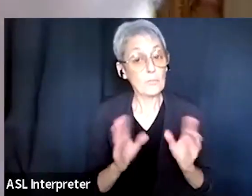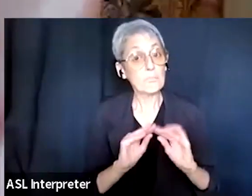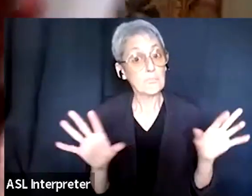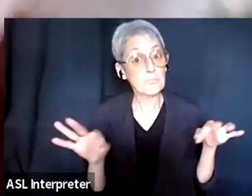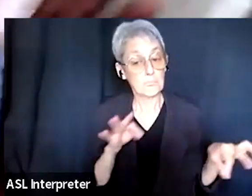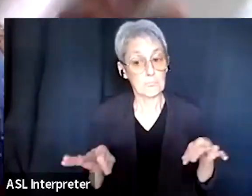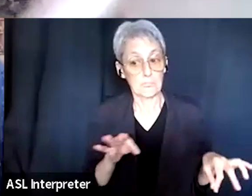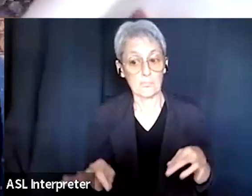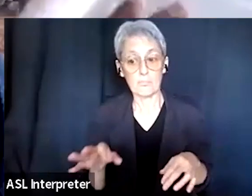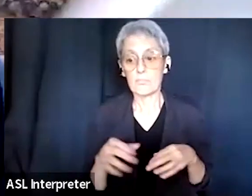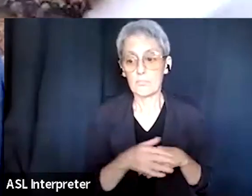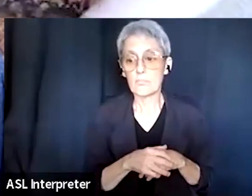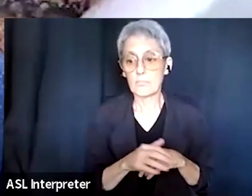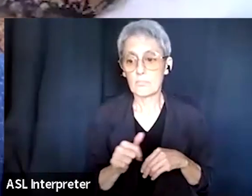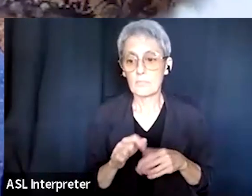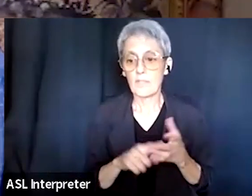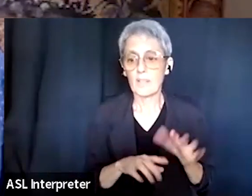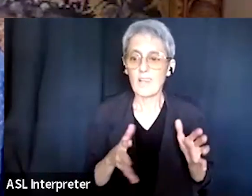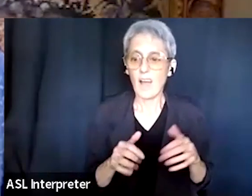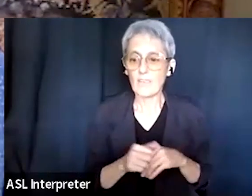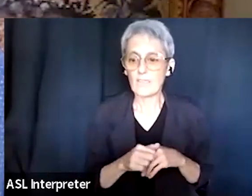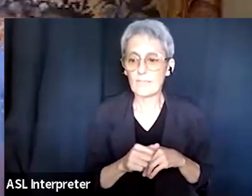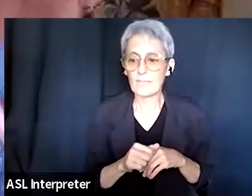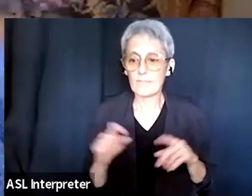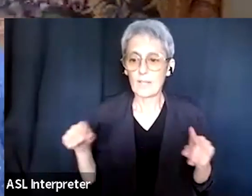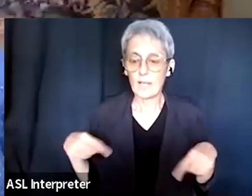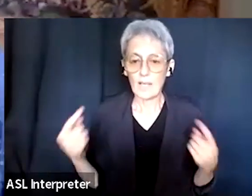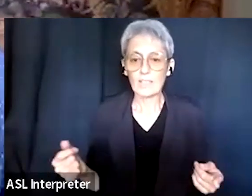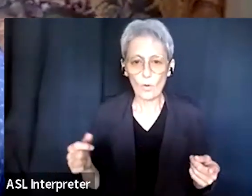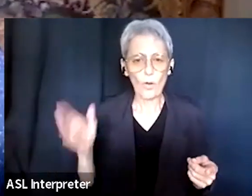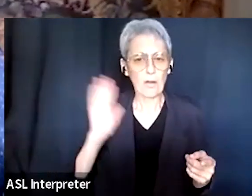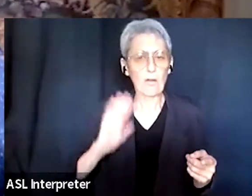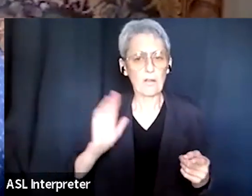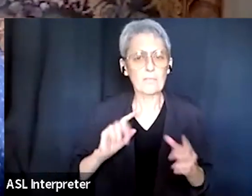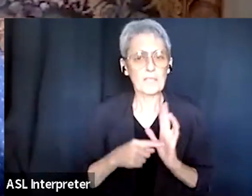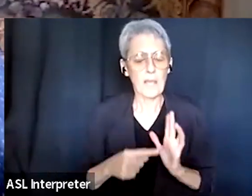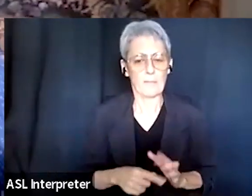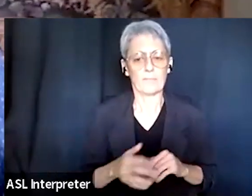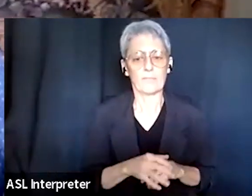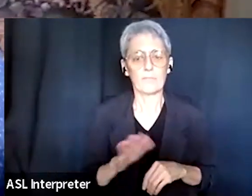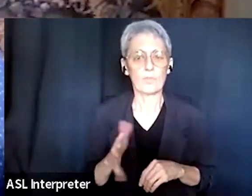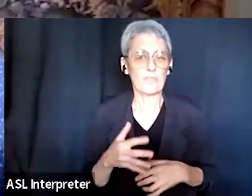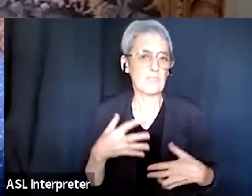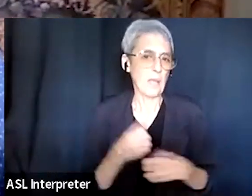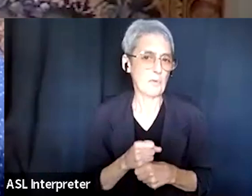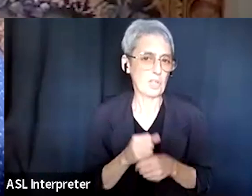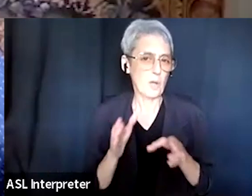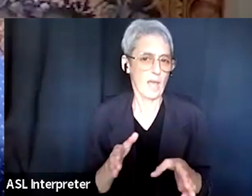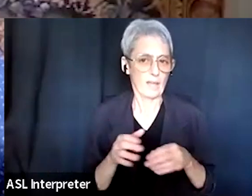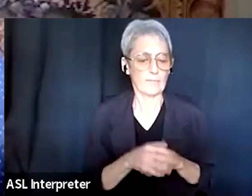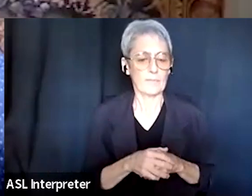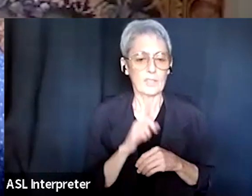capturing some of these sort of historical examples and in sort of a summary way, which is really, really